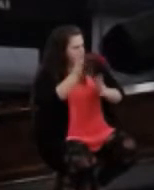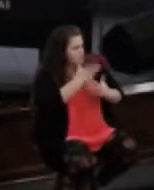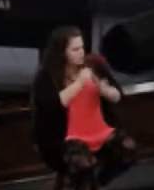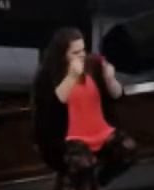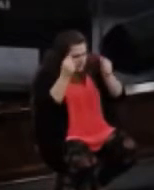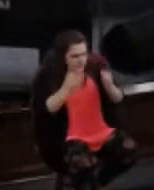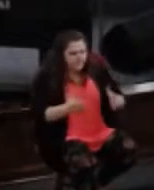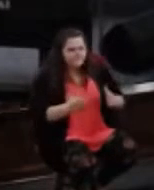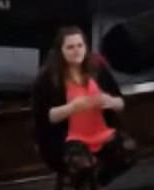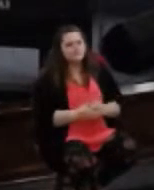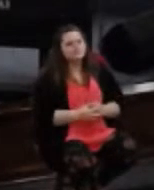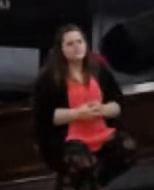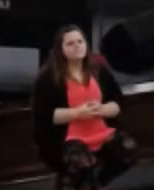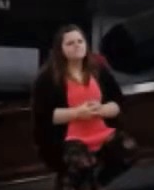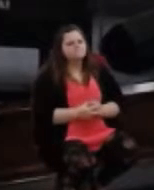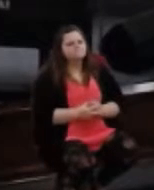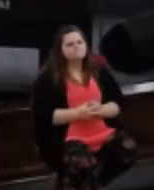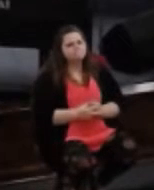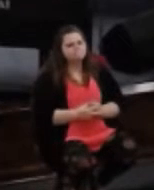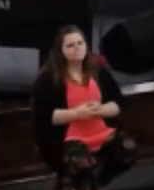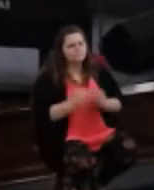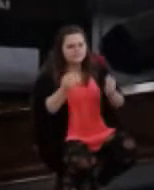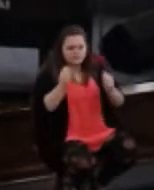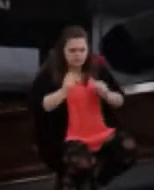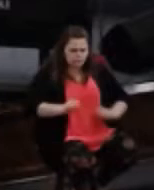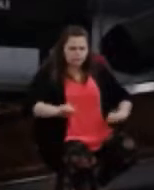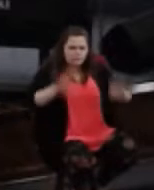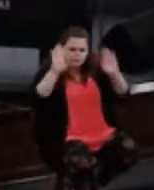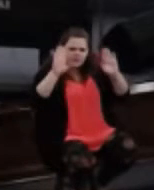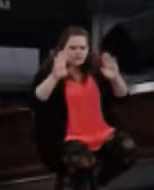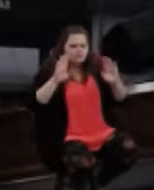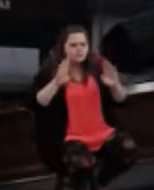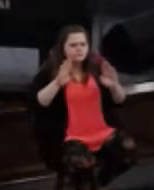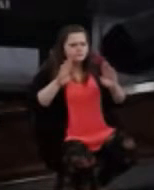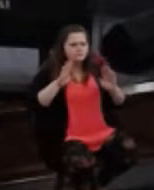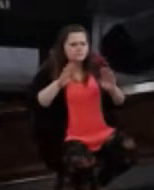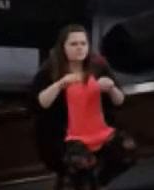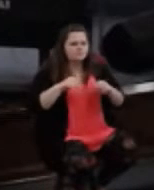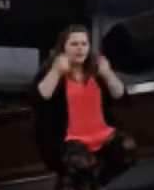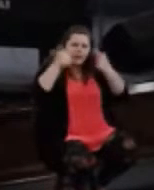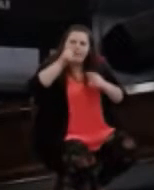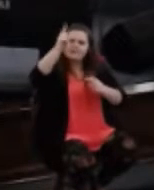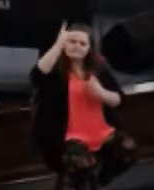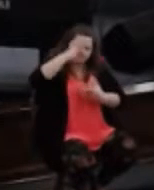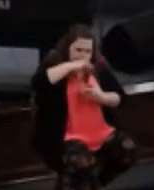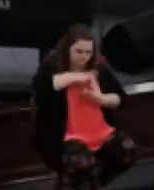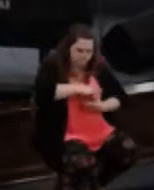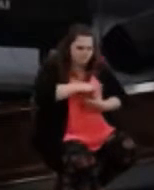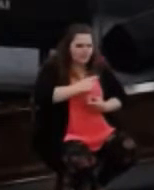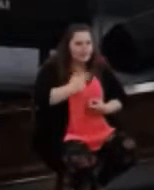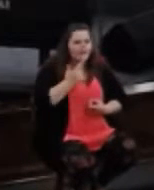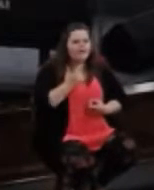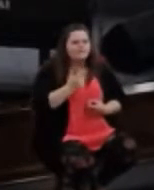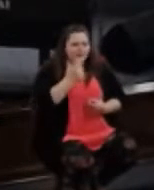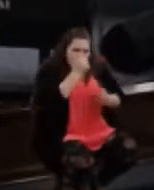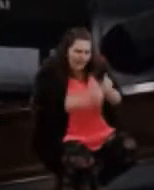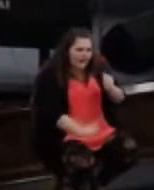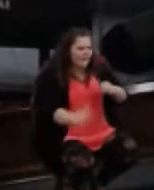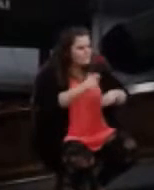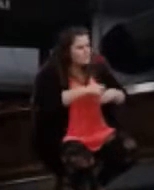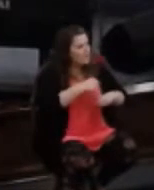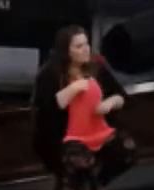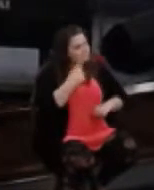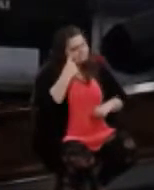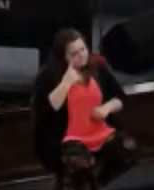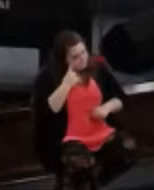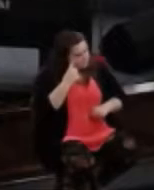Savior and surrenders and lets him be Lord of their life, every time I witness a